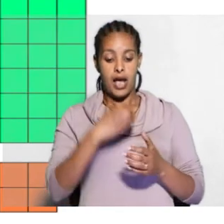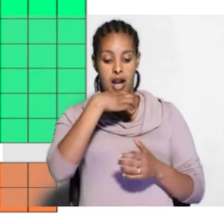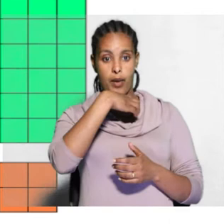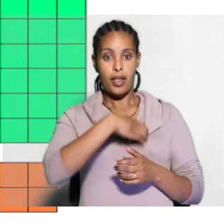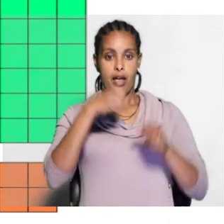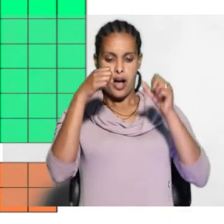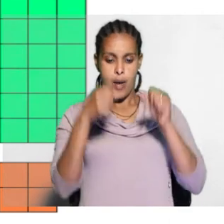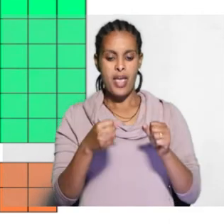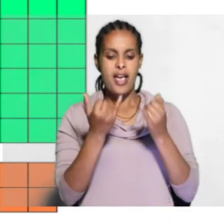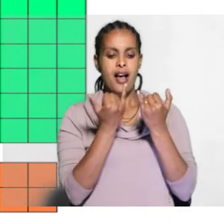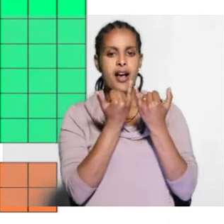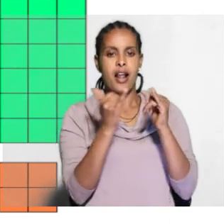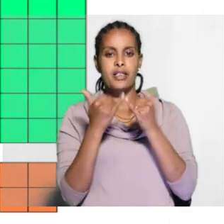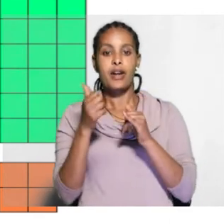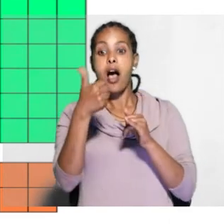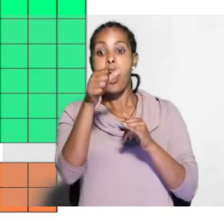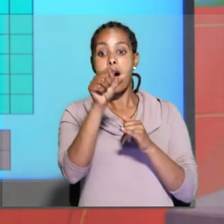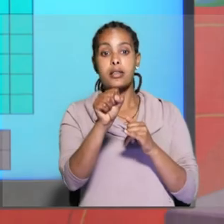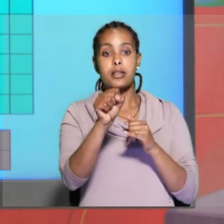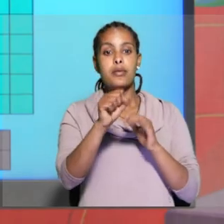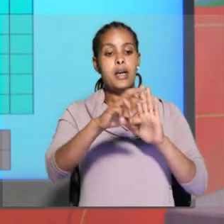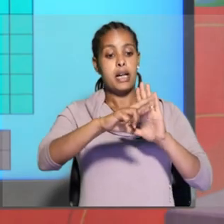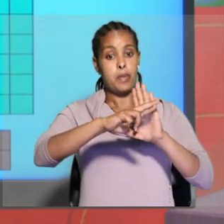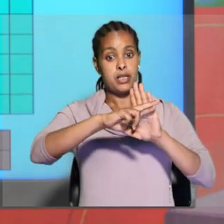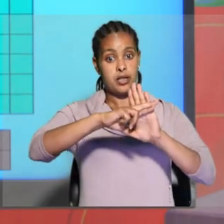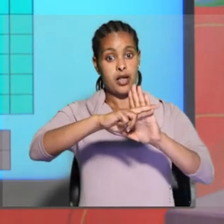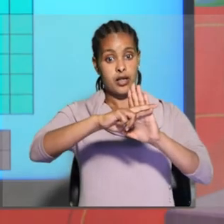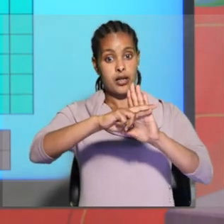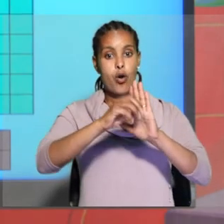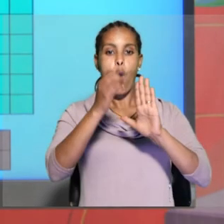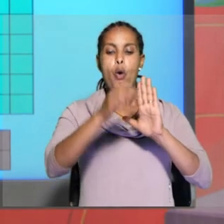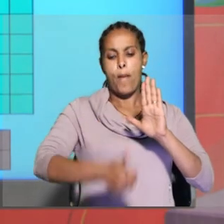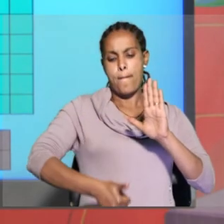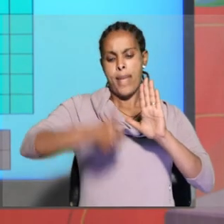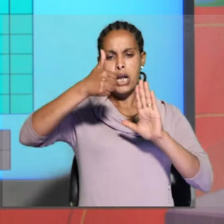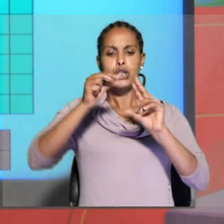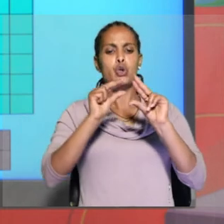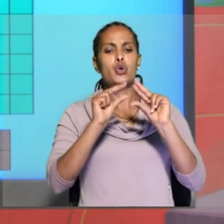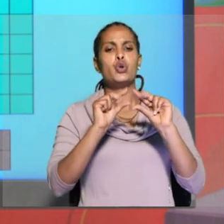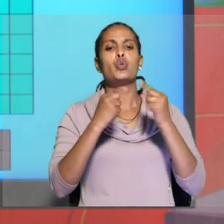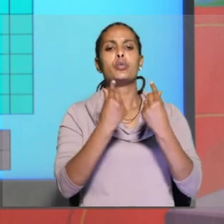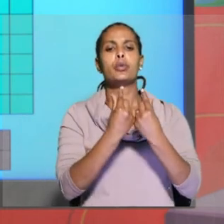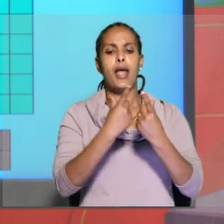Elements can be classified as representative or main group elements.